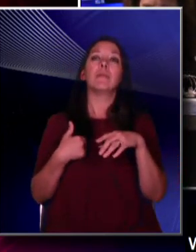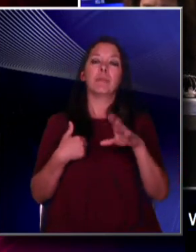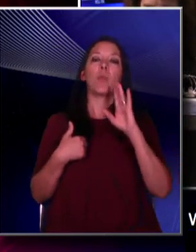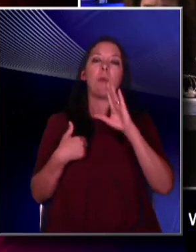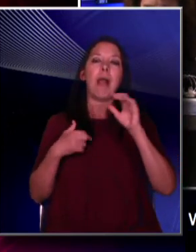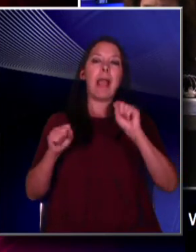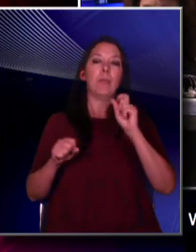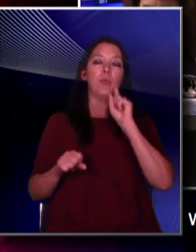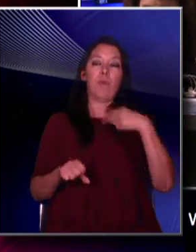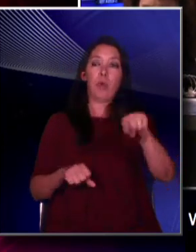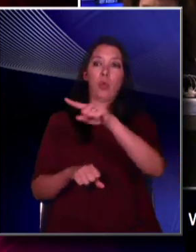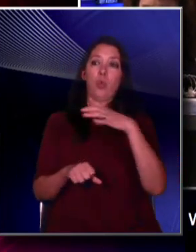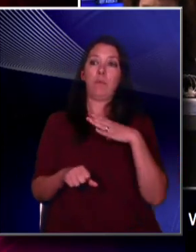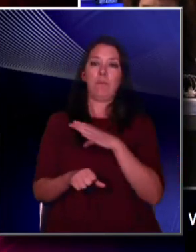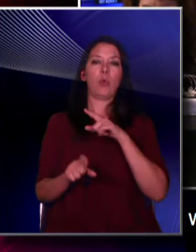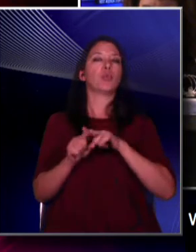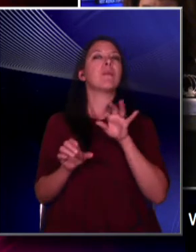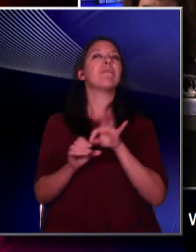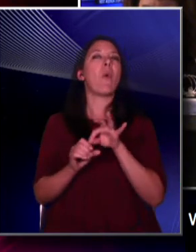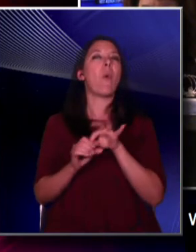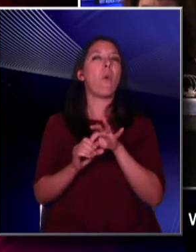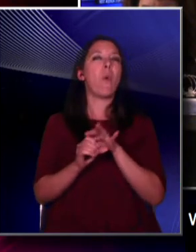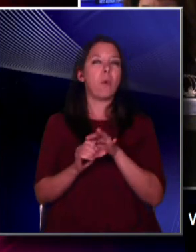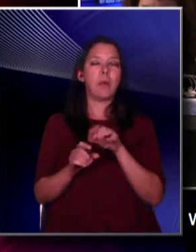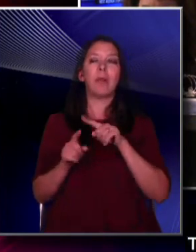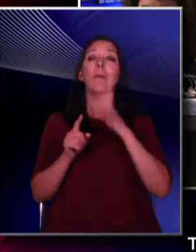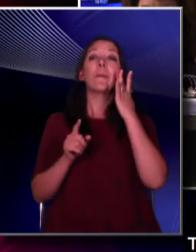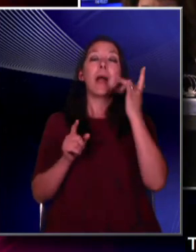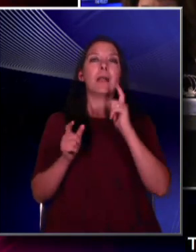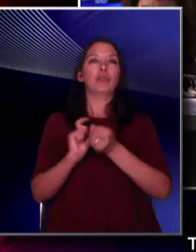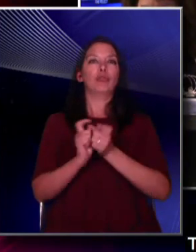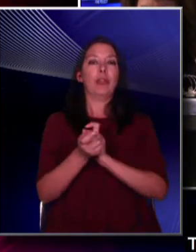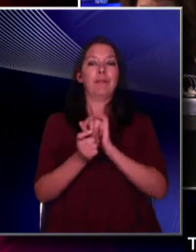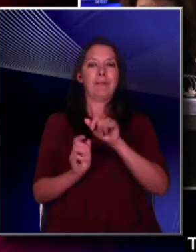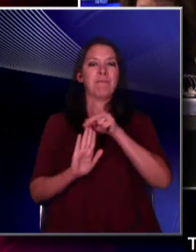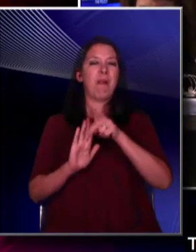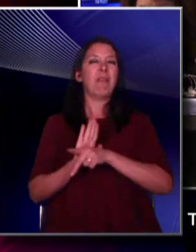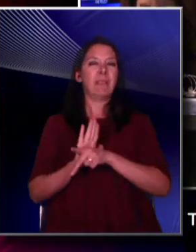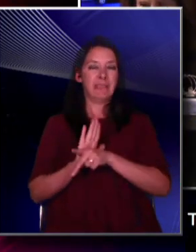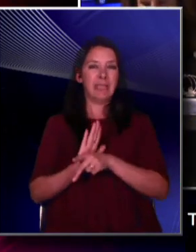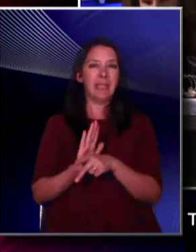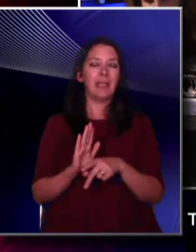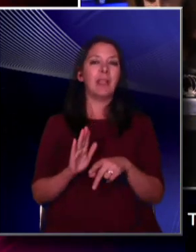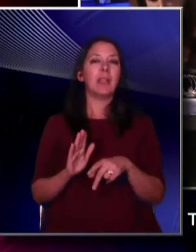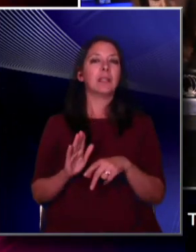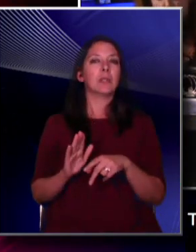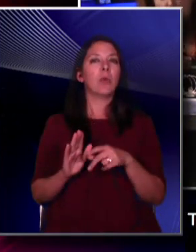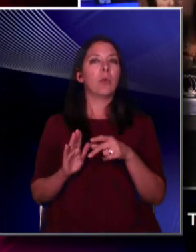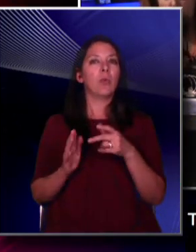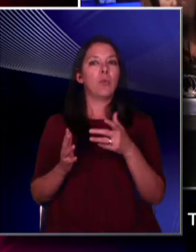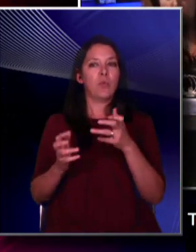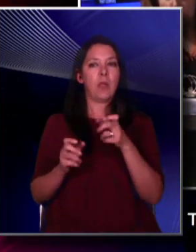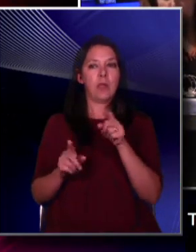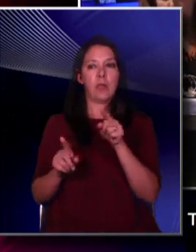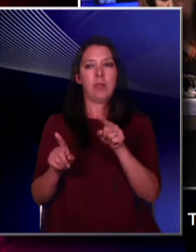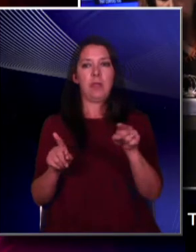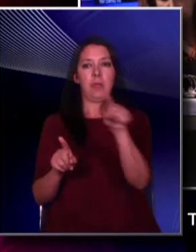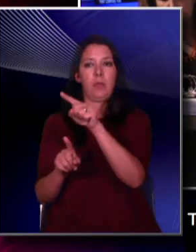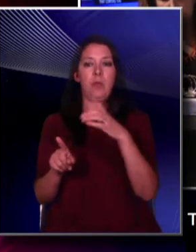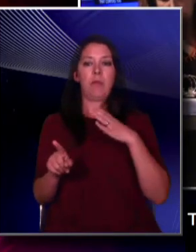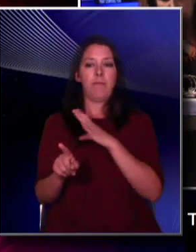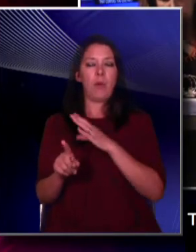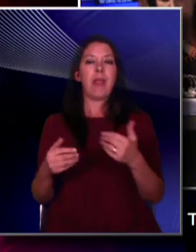for you to revise the policy that confers you direct authority